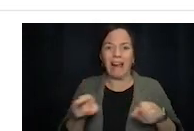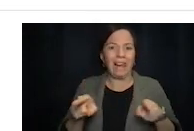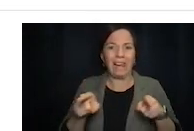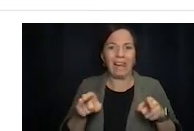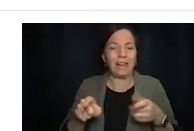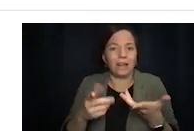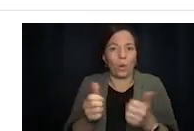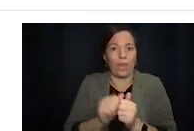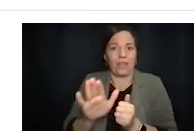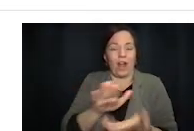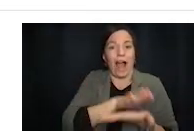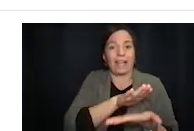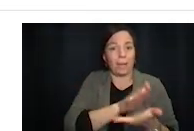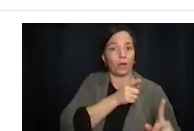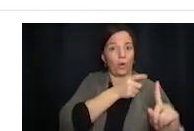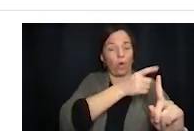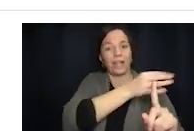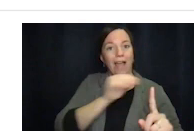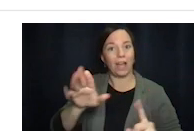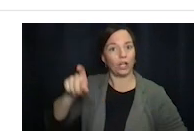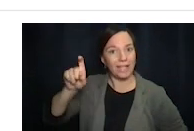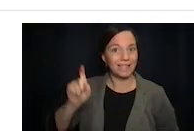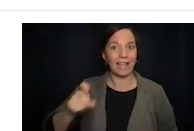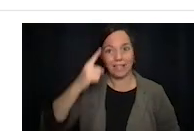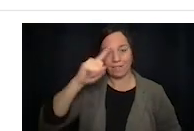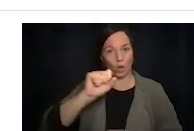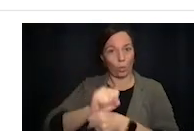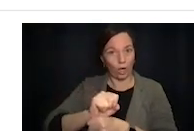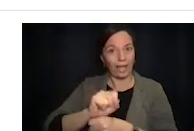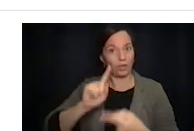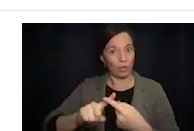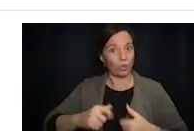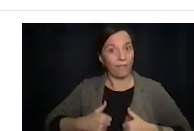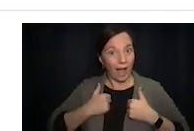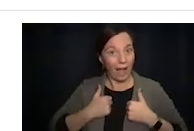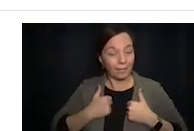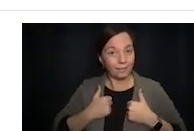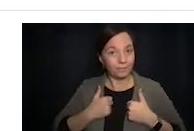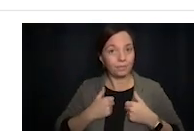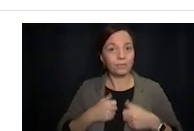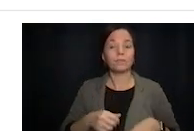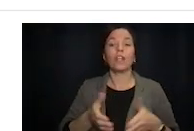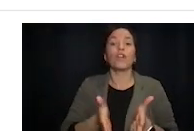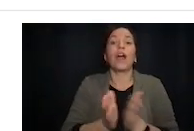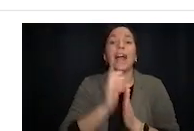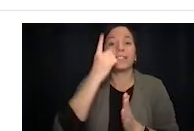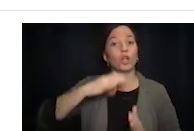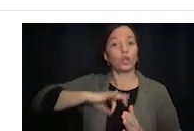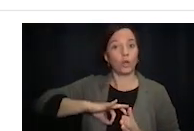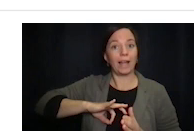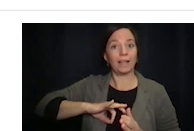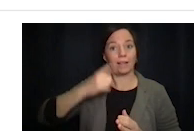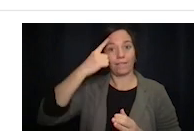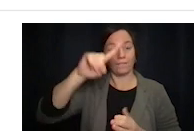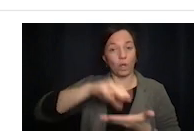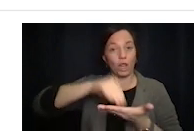their academic goals and their necessity of working right now and surviving. They are asking for credit for prior learning, right? That's